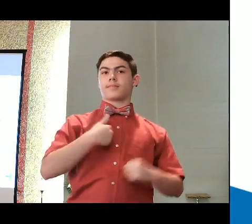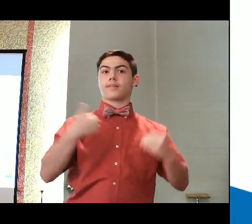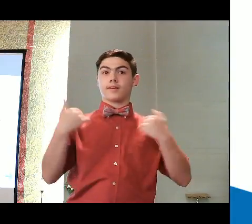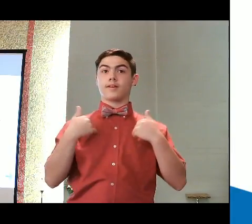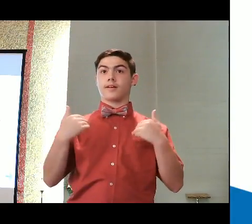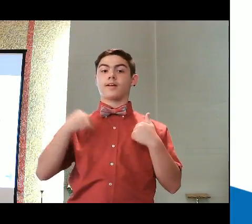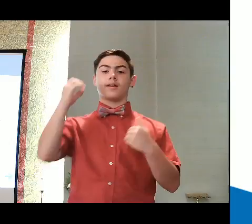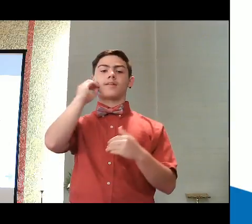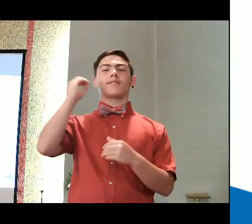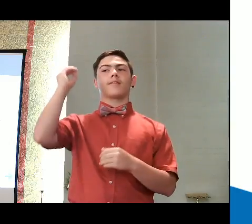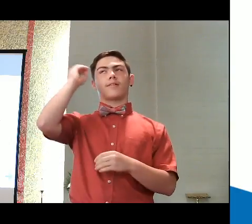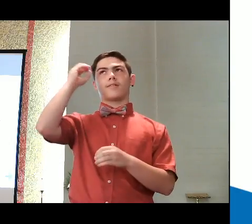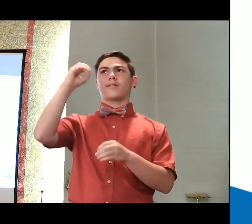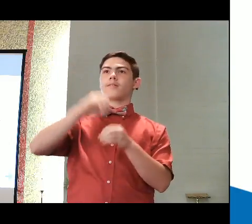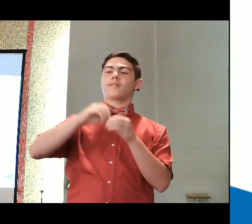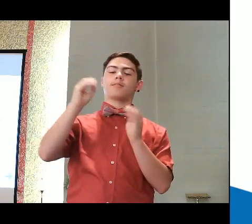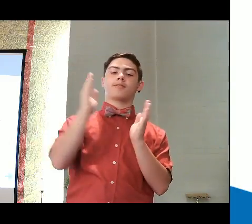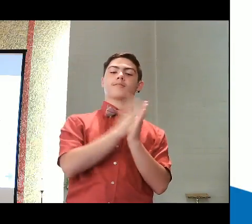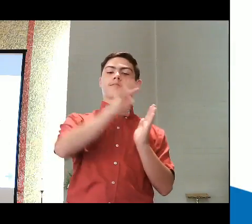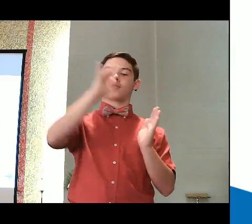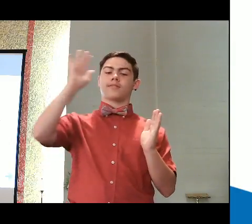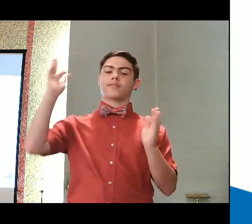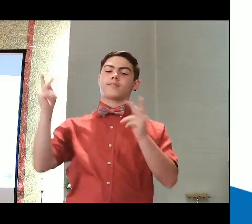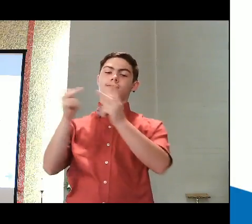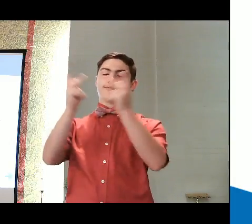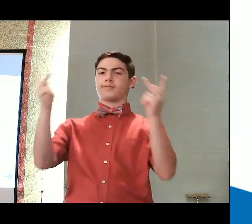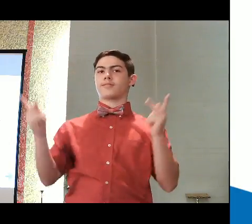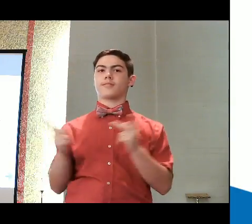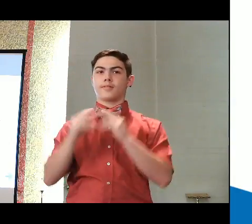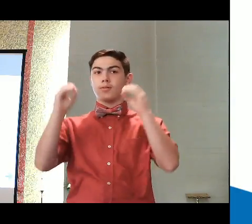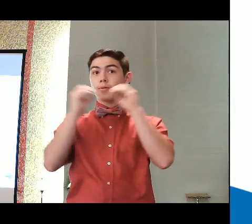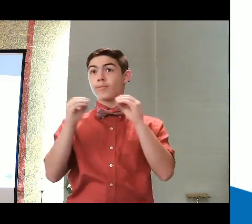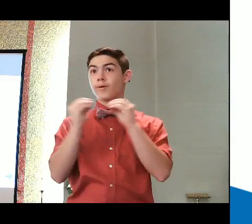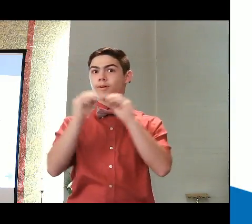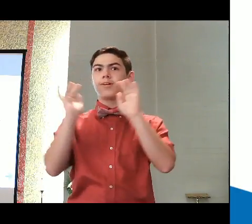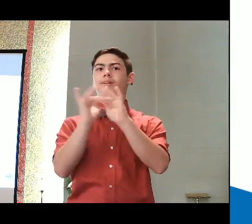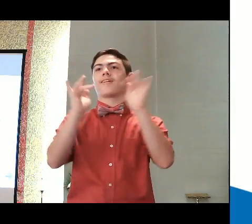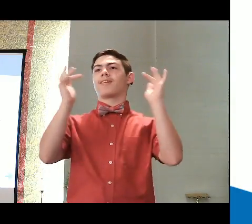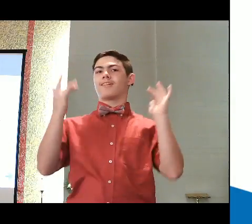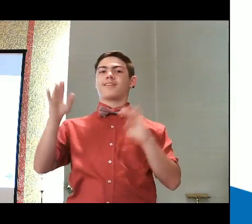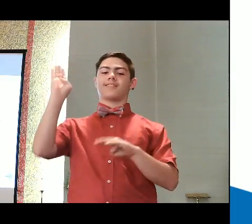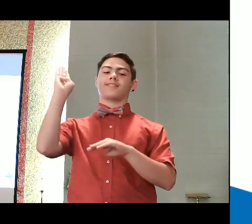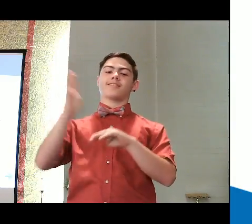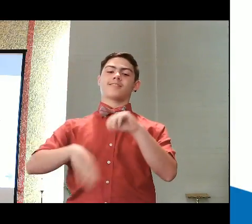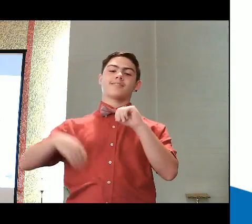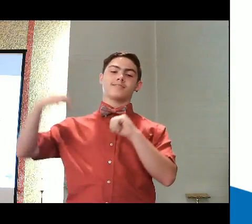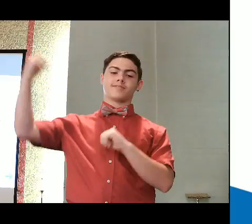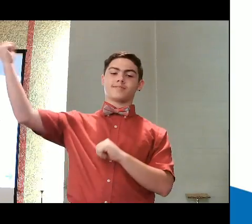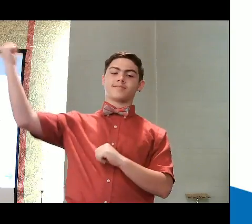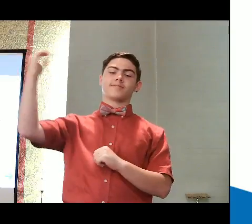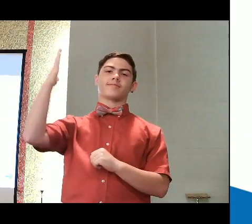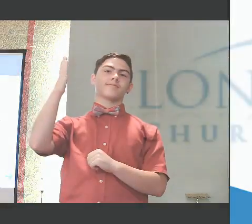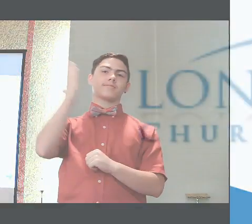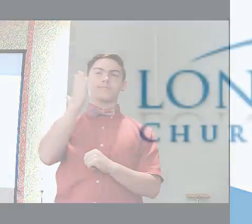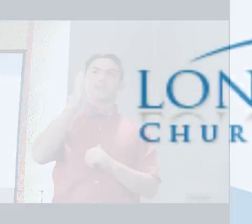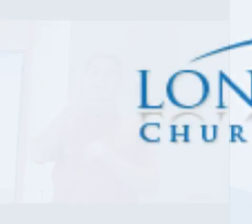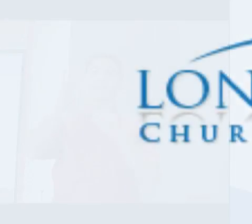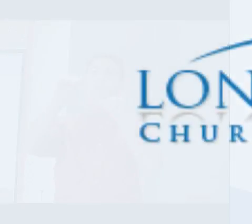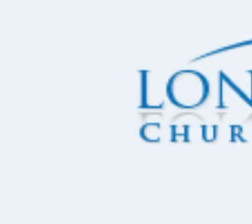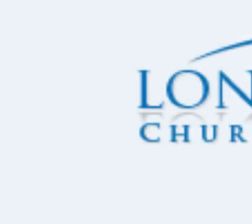and that outshines the sun. I've got a home in glory, and that outshines